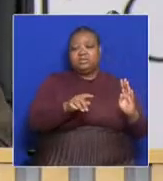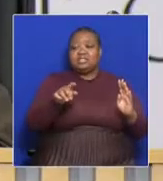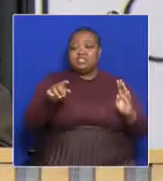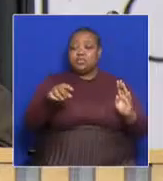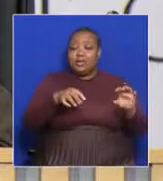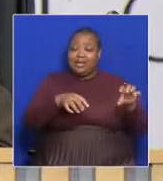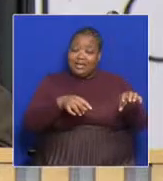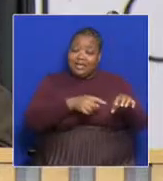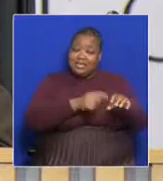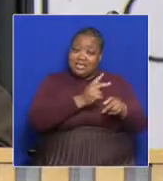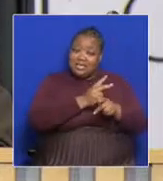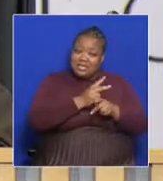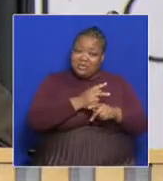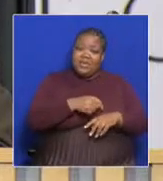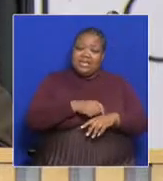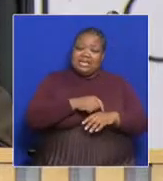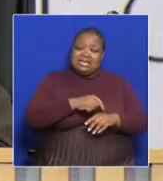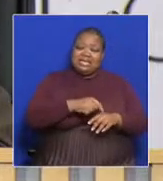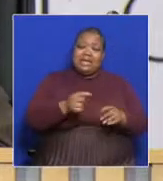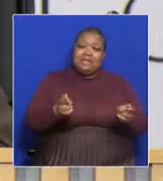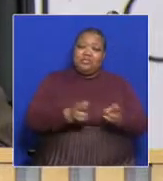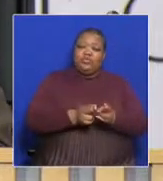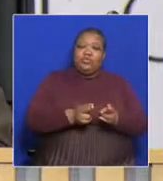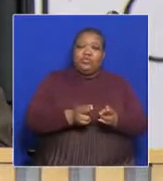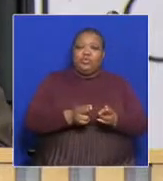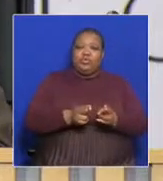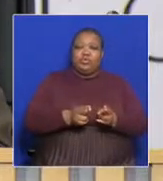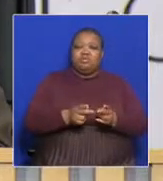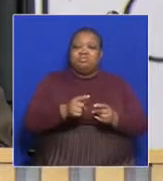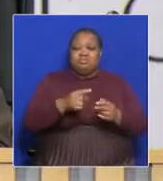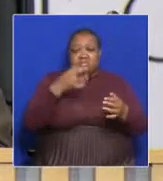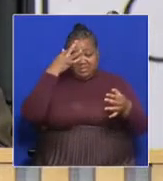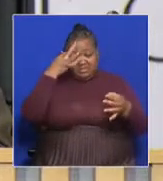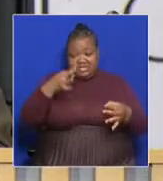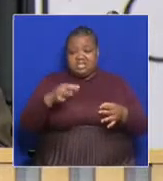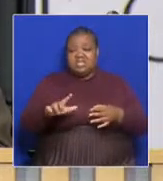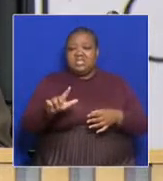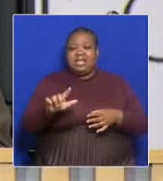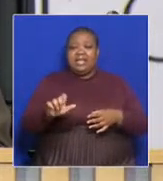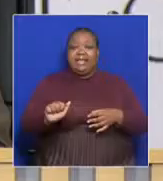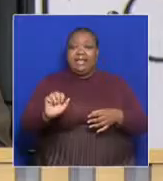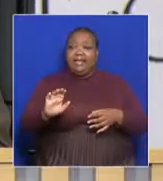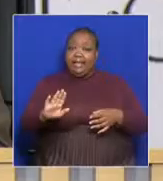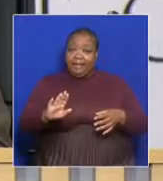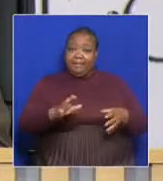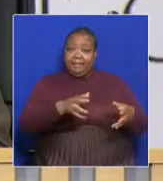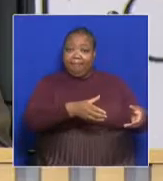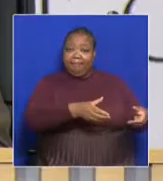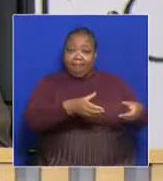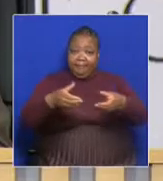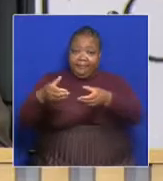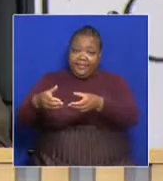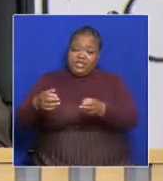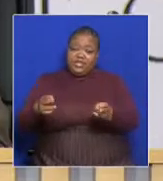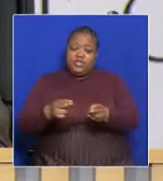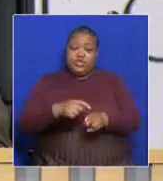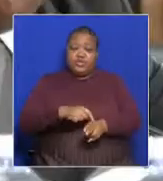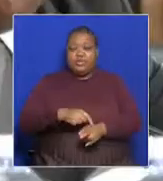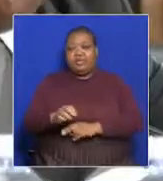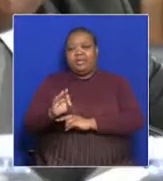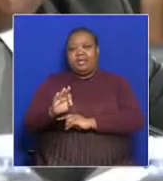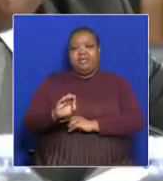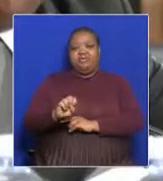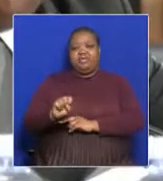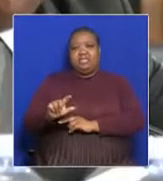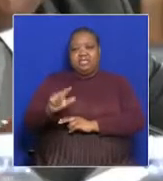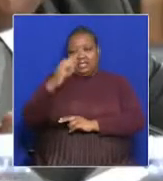why those measures were taken, and somehow the lab managed to accommodate, and it was sent within a short while to the FSL in Pretoria. So